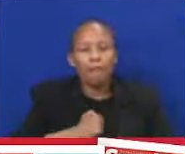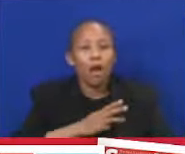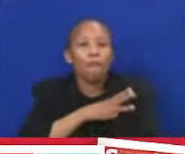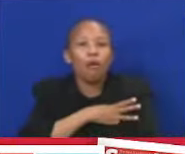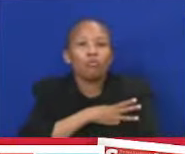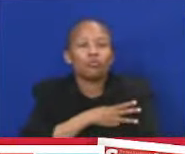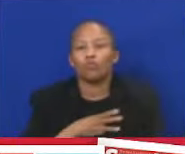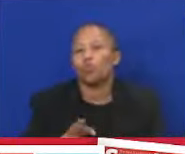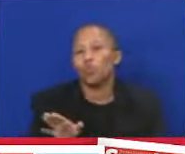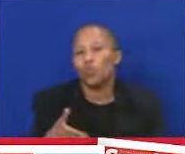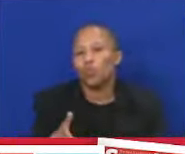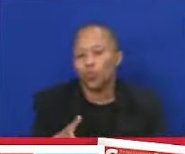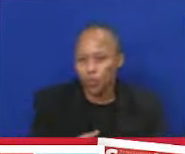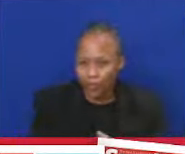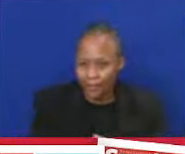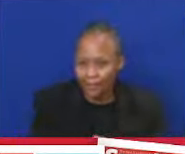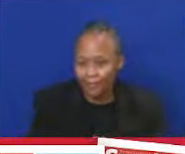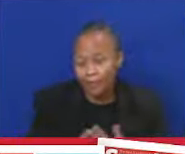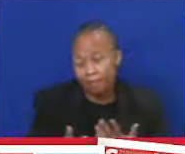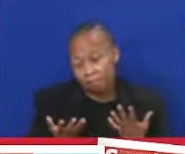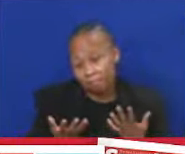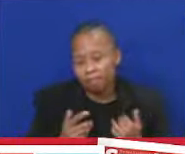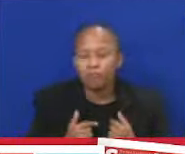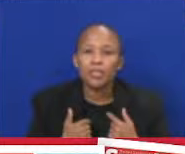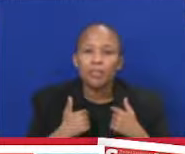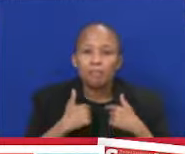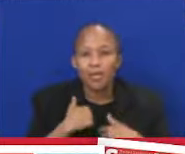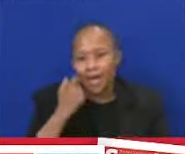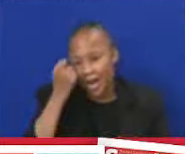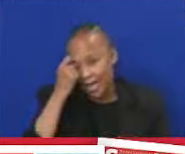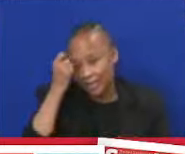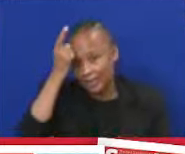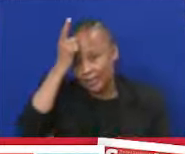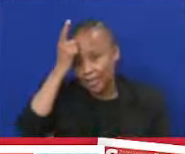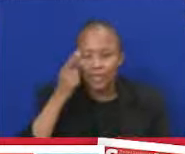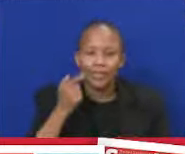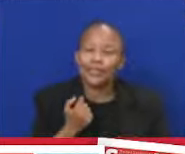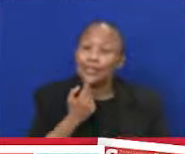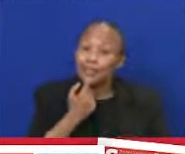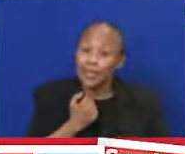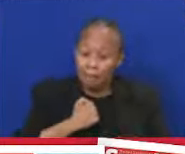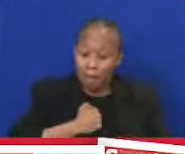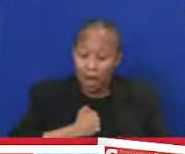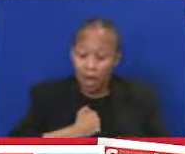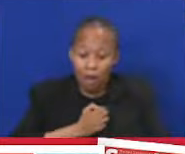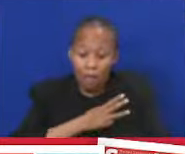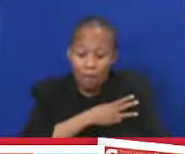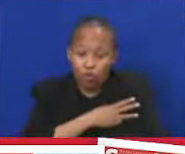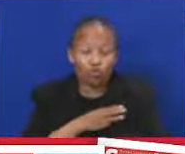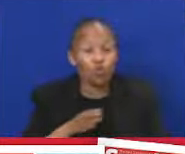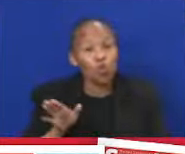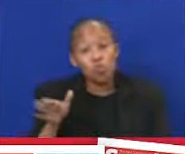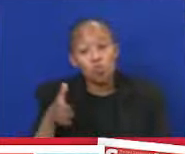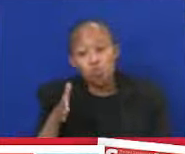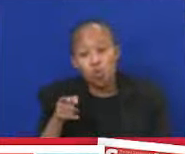with which I understood that by him saying that my boss is not here, he was referring to